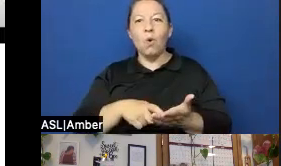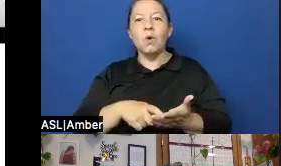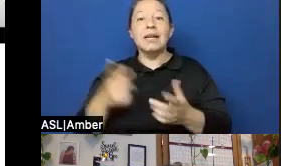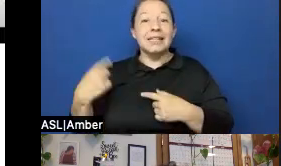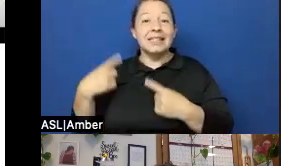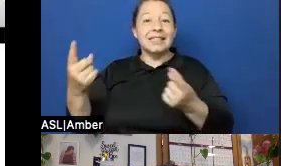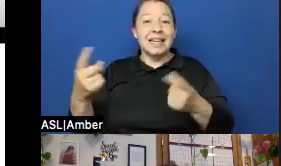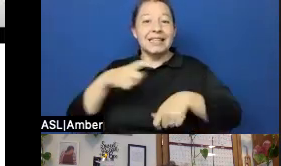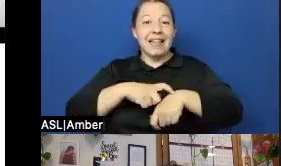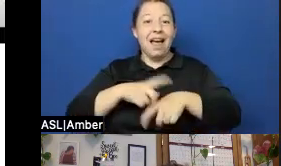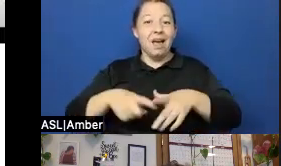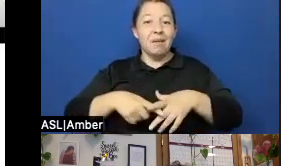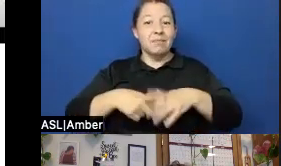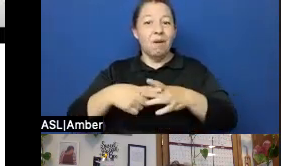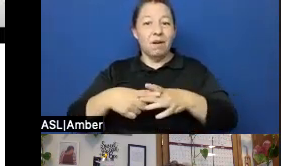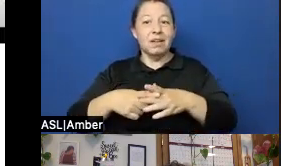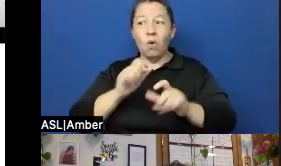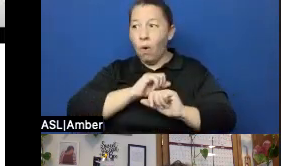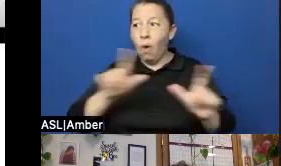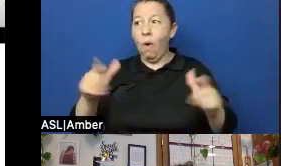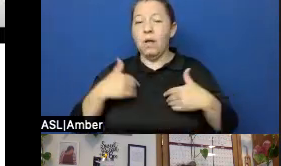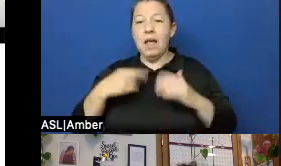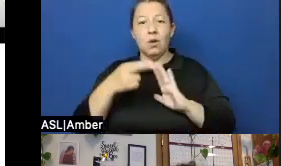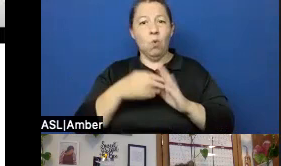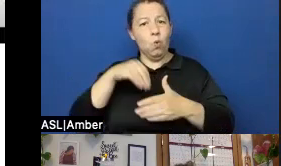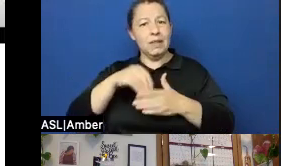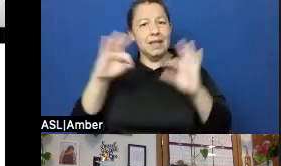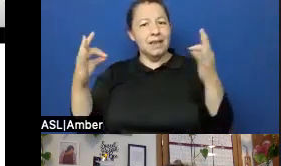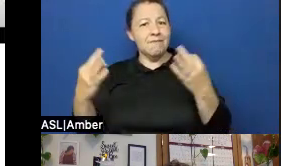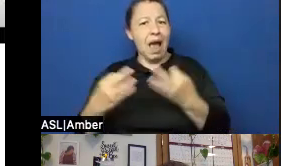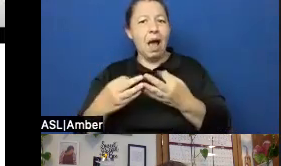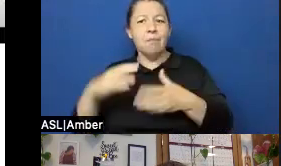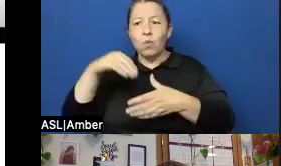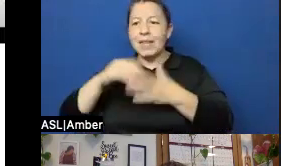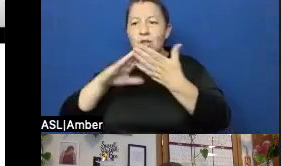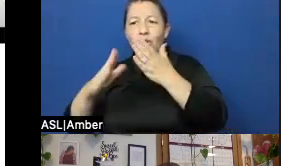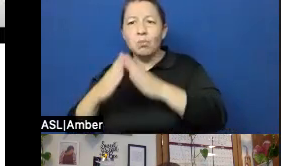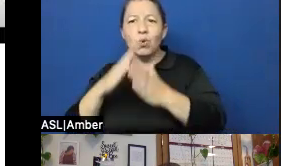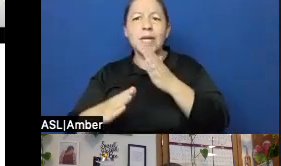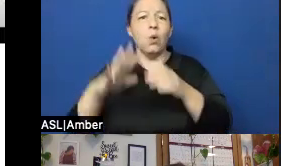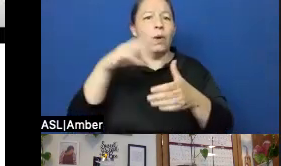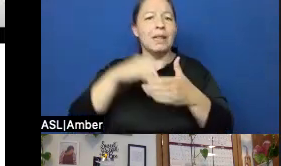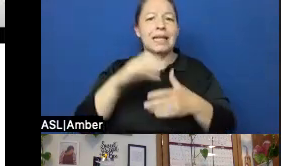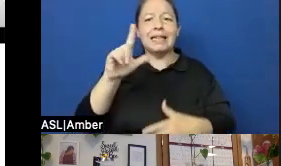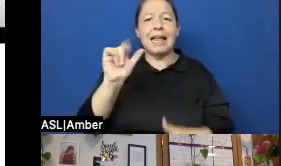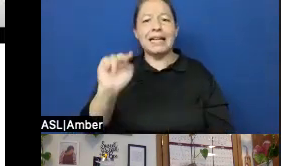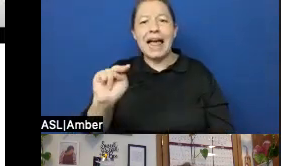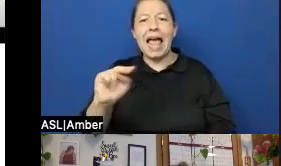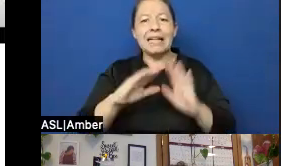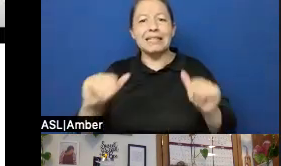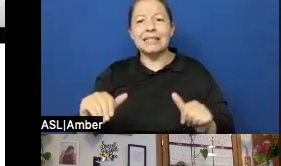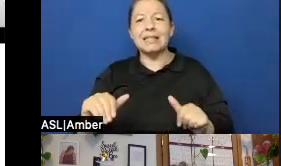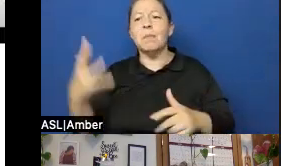time, everybody has had a role in the family, in the community, in the clan system, in our Tioshpaye,